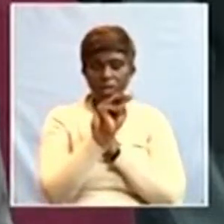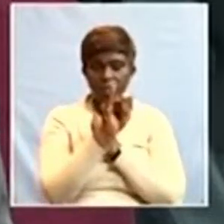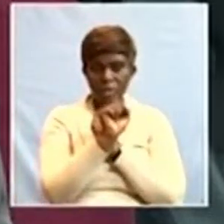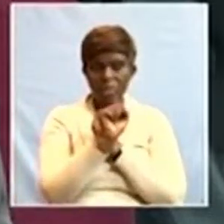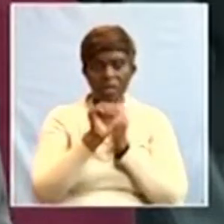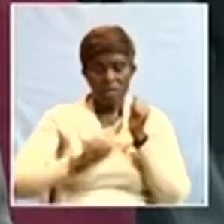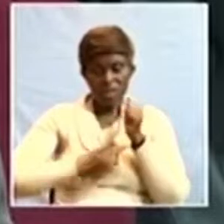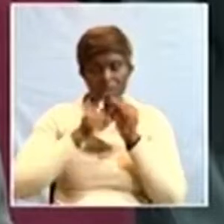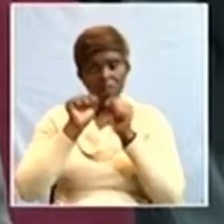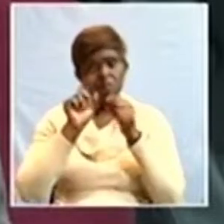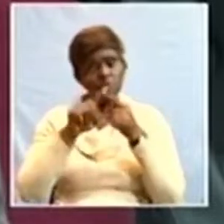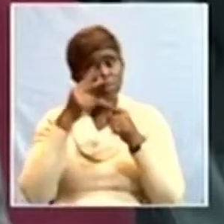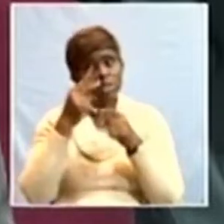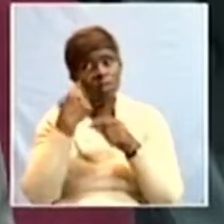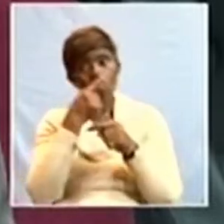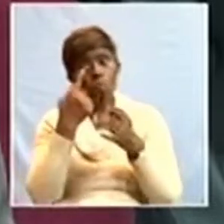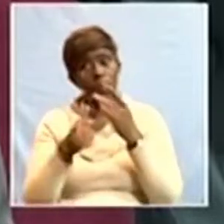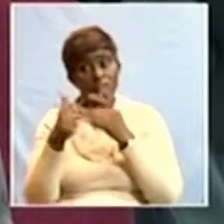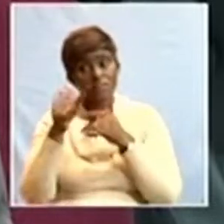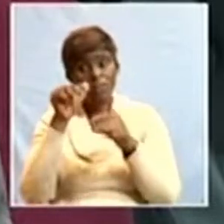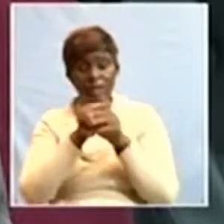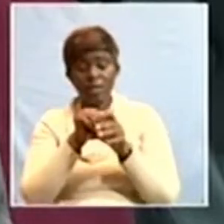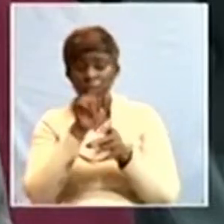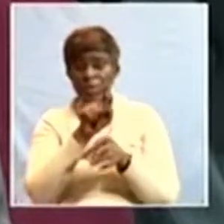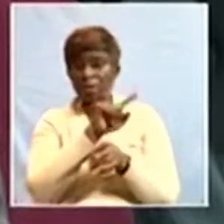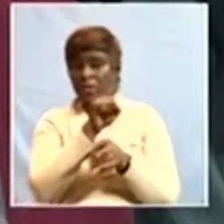were able to see that those that are on the